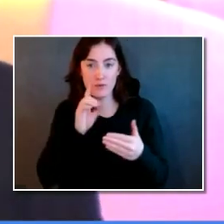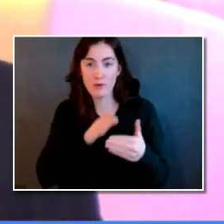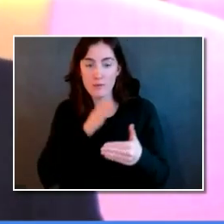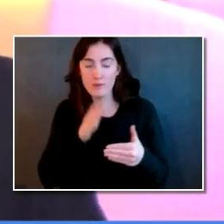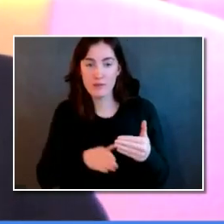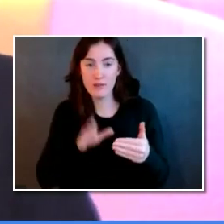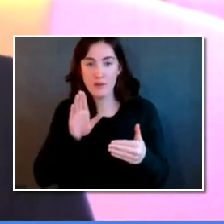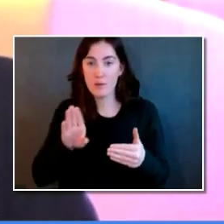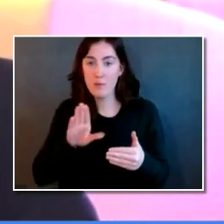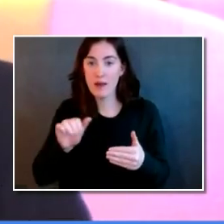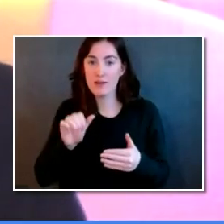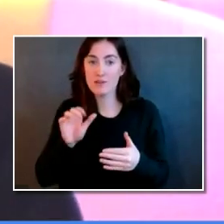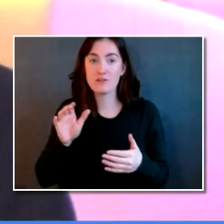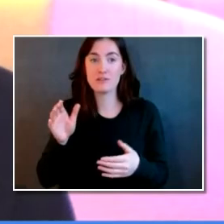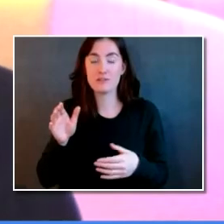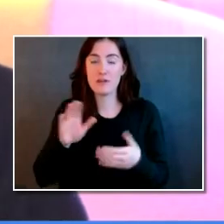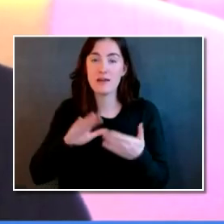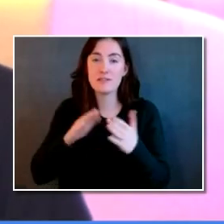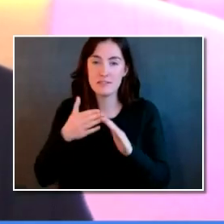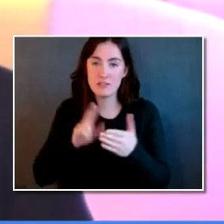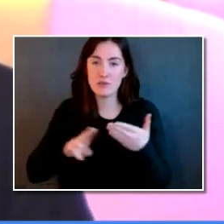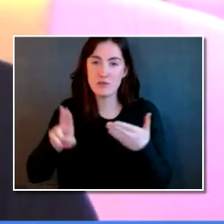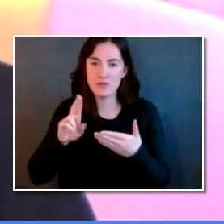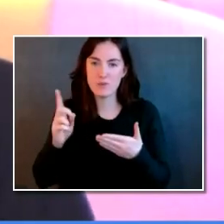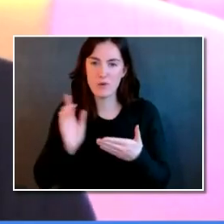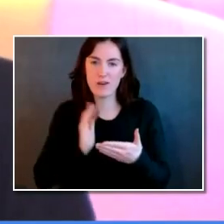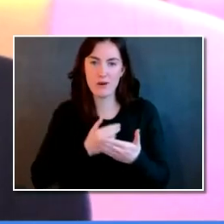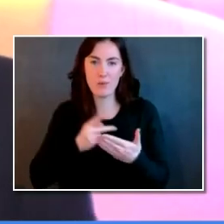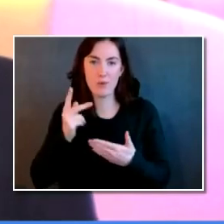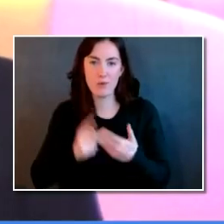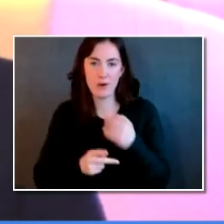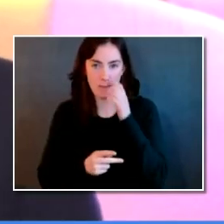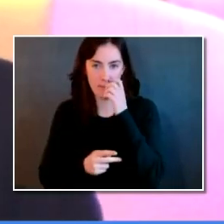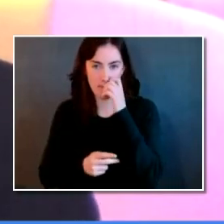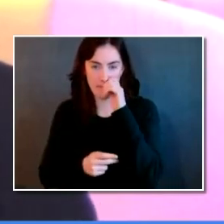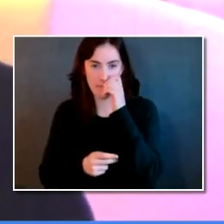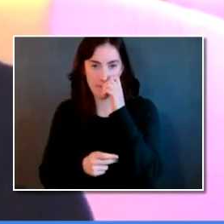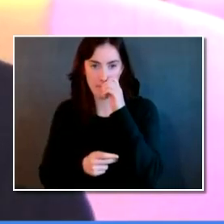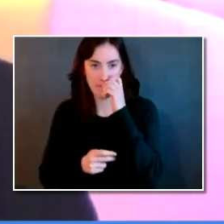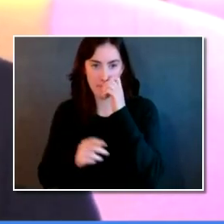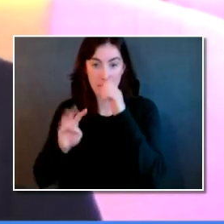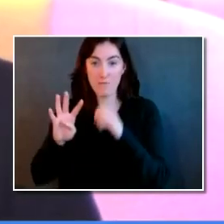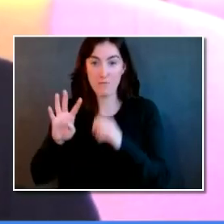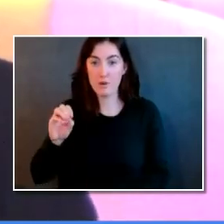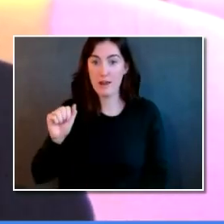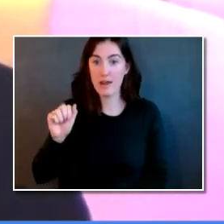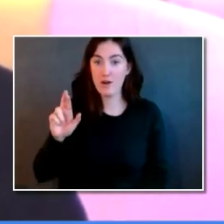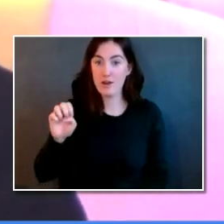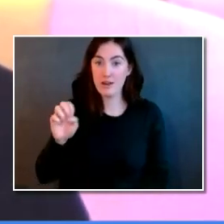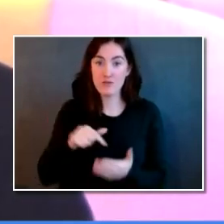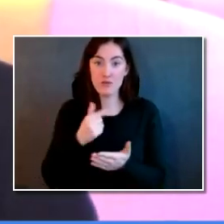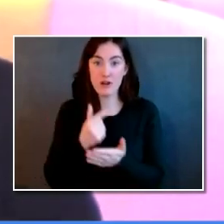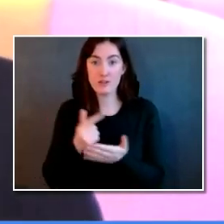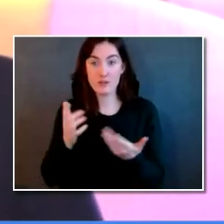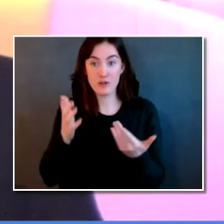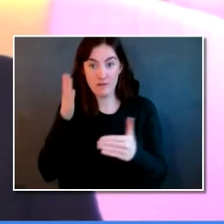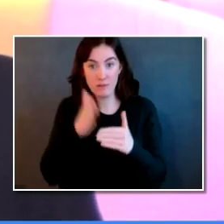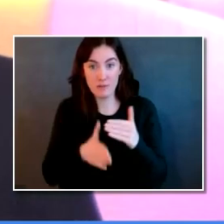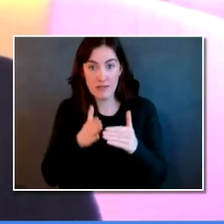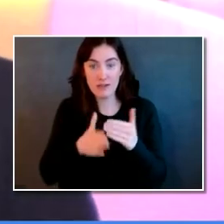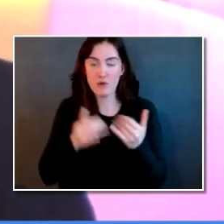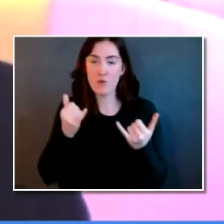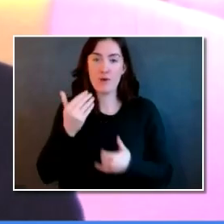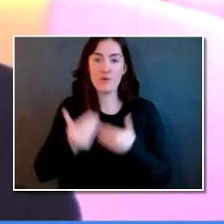City University, also one of our programs. 40 ARE graduates have either completed or in the process of completing